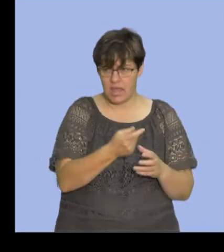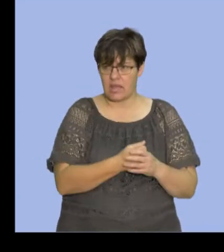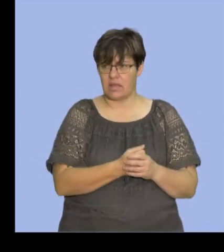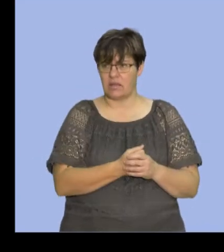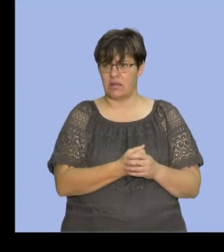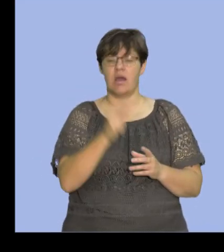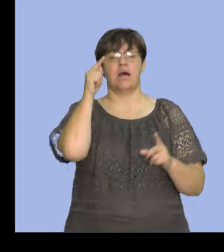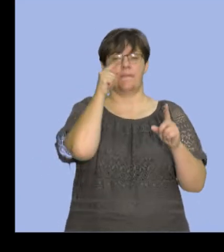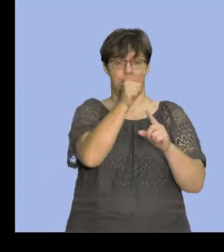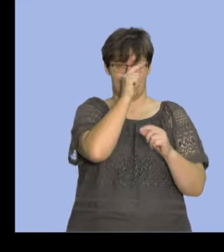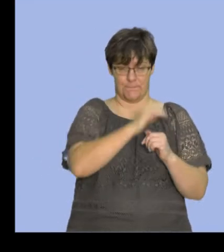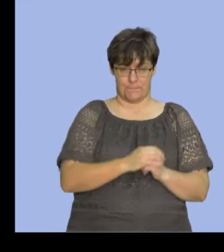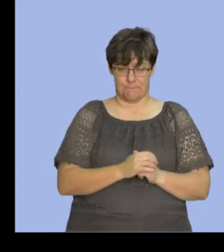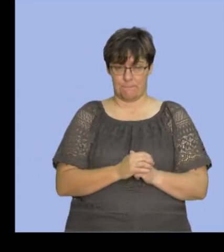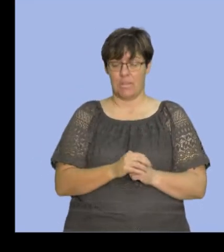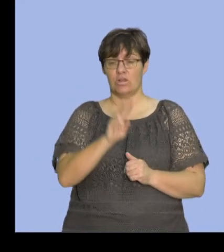Here we go.